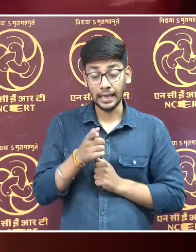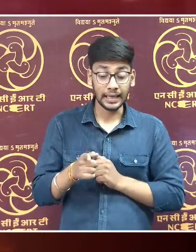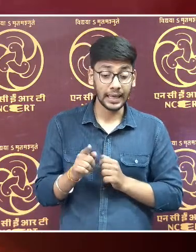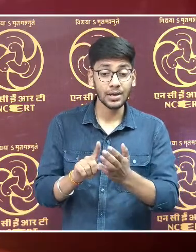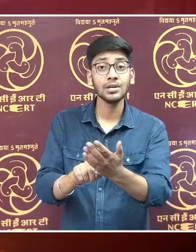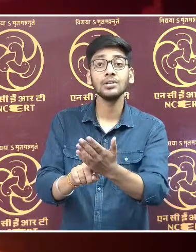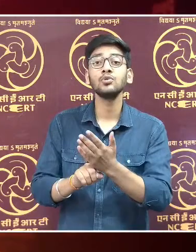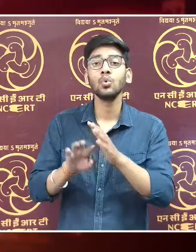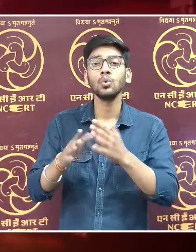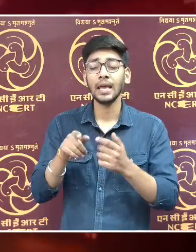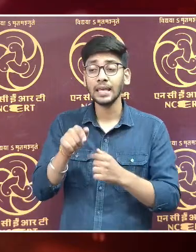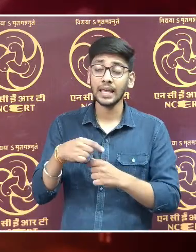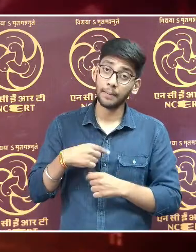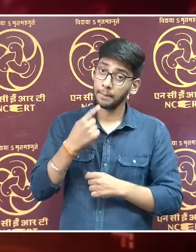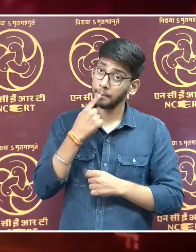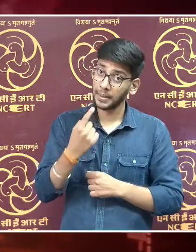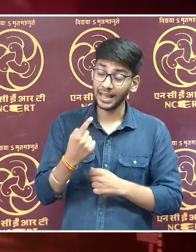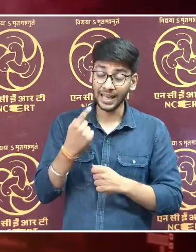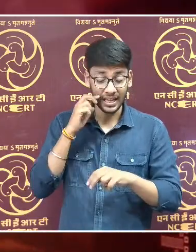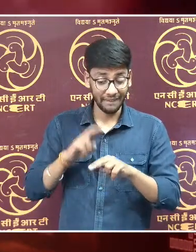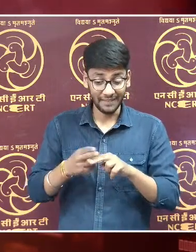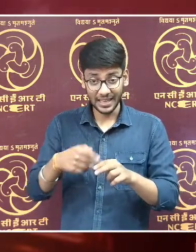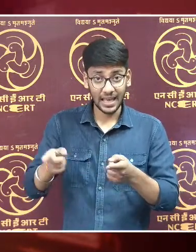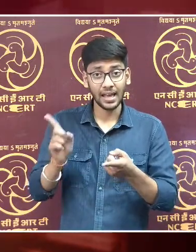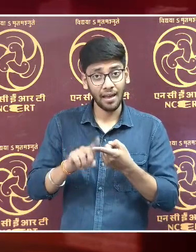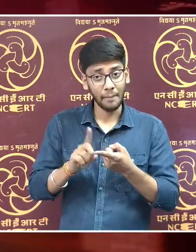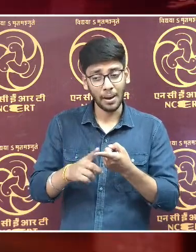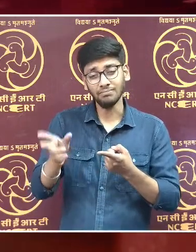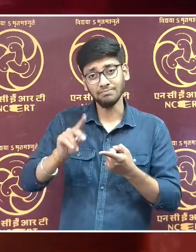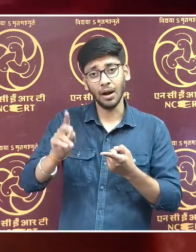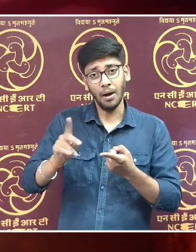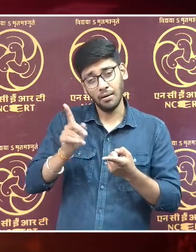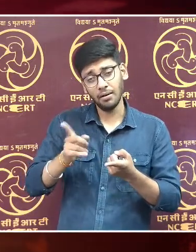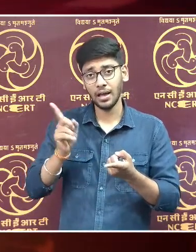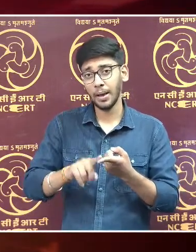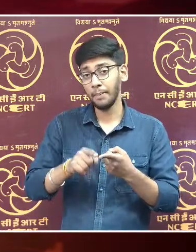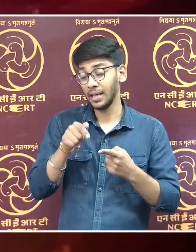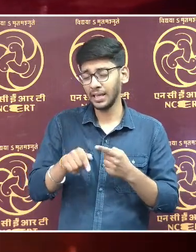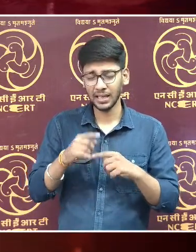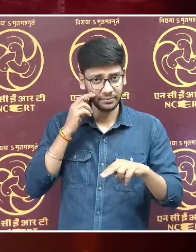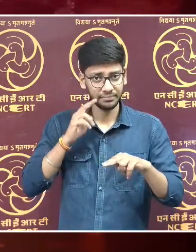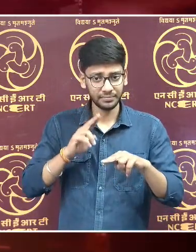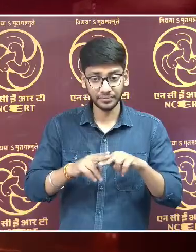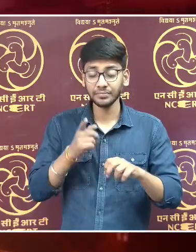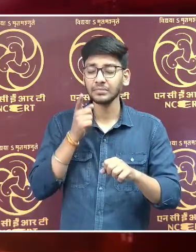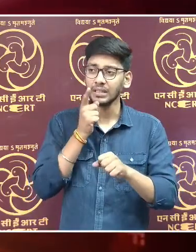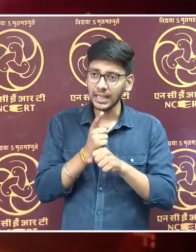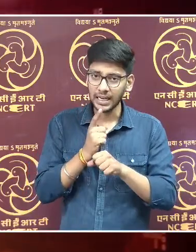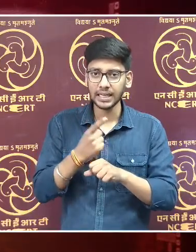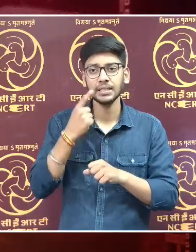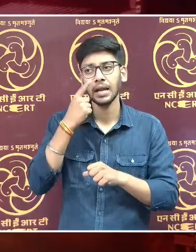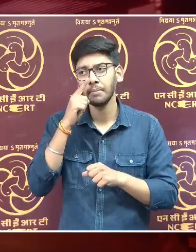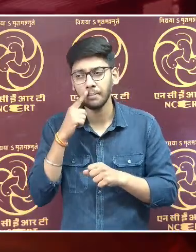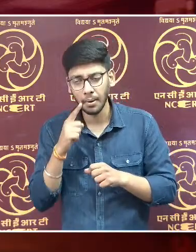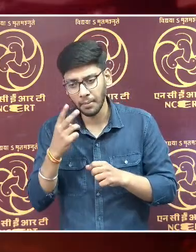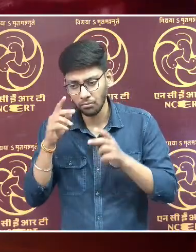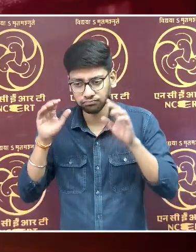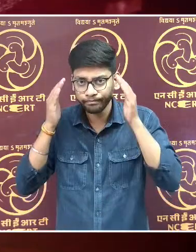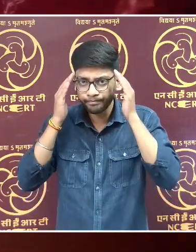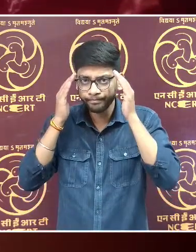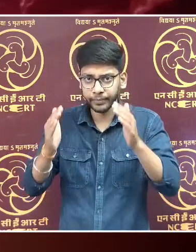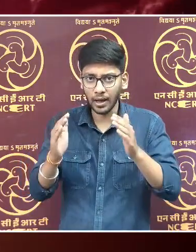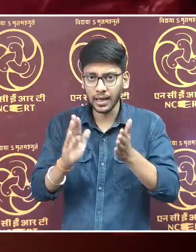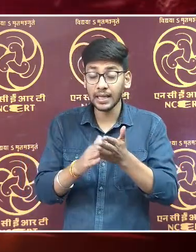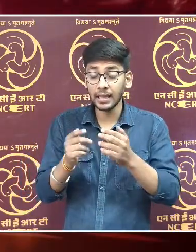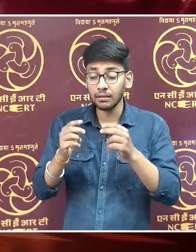indicators where we can tell that this child might have a problem. Like any of these one also, if the teacher or the parent observes, immediately they have to